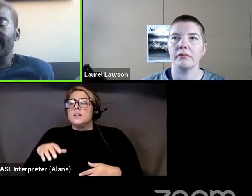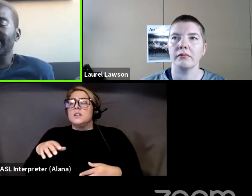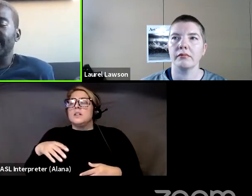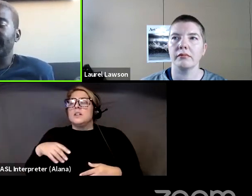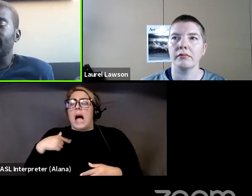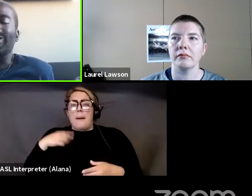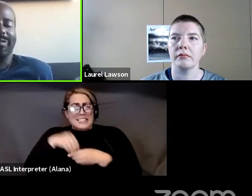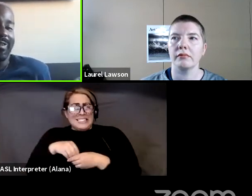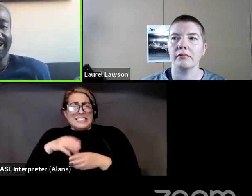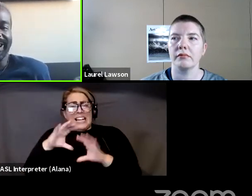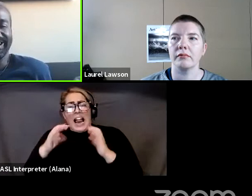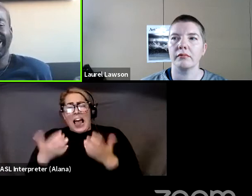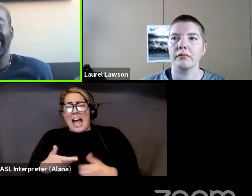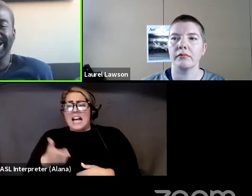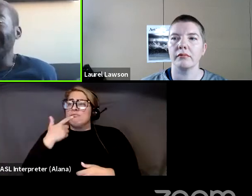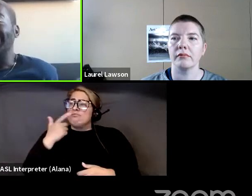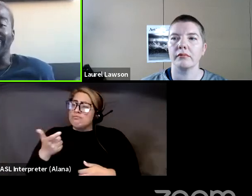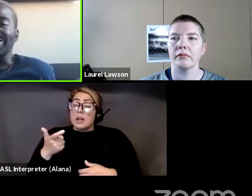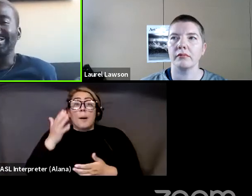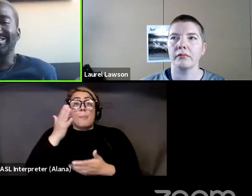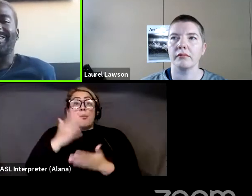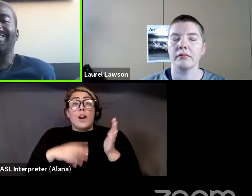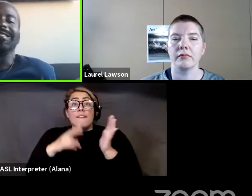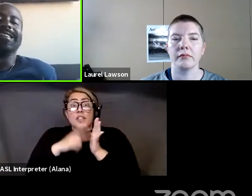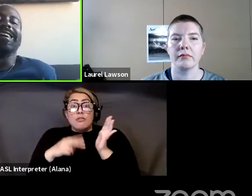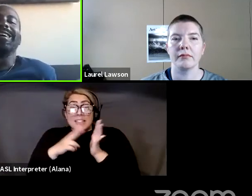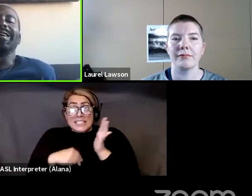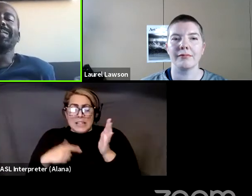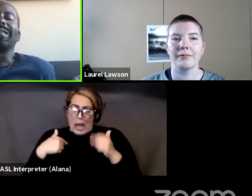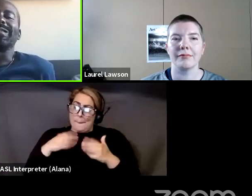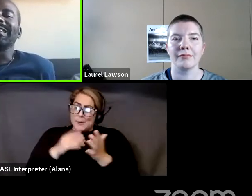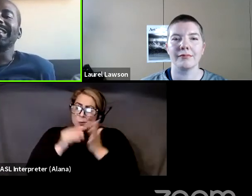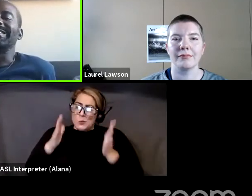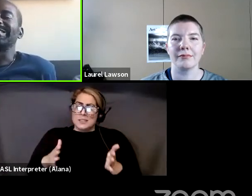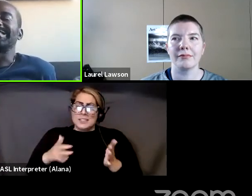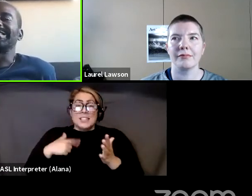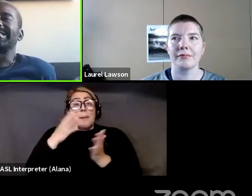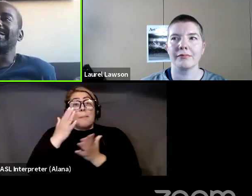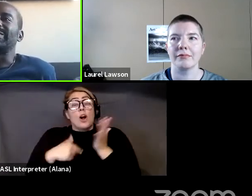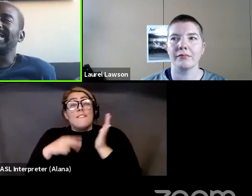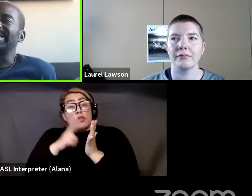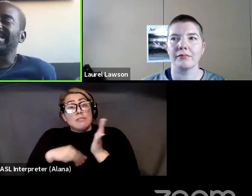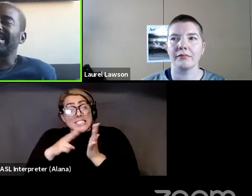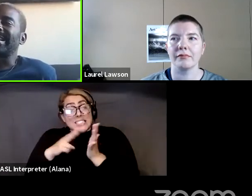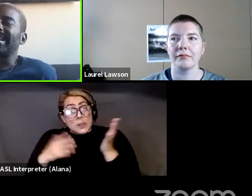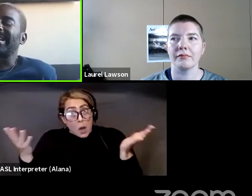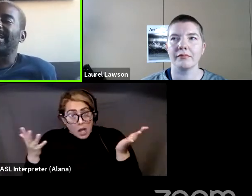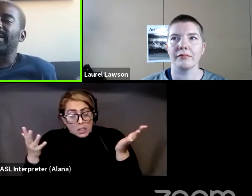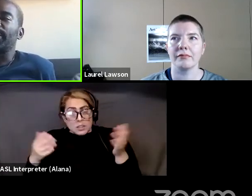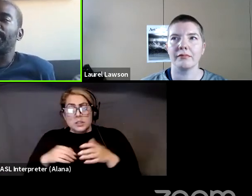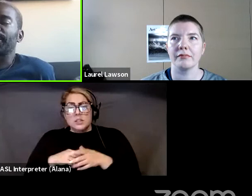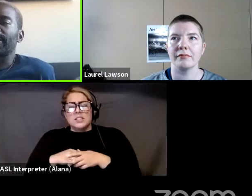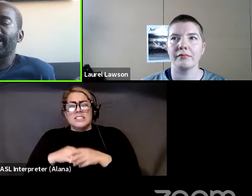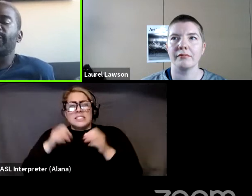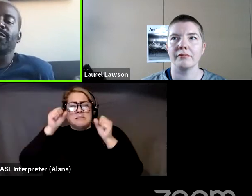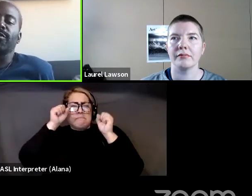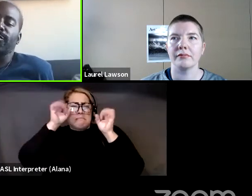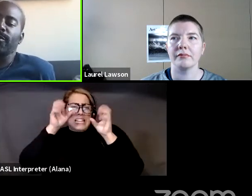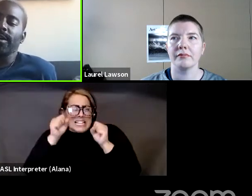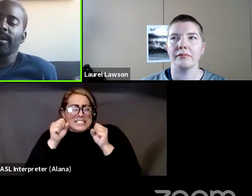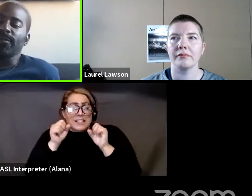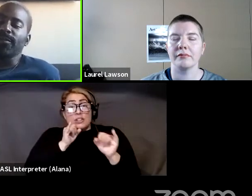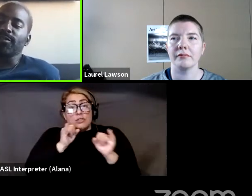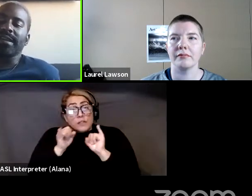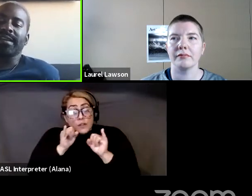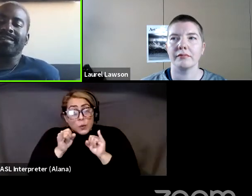another class, and part of the reading became a student, y'all. Part of the reading was this amazing